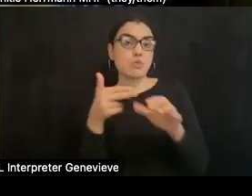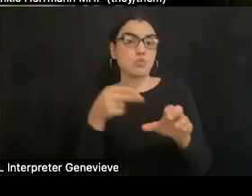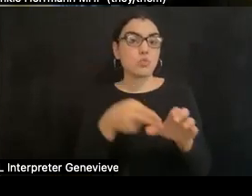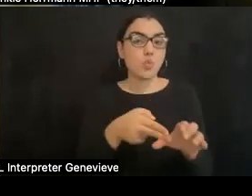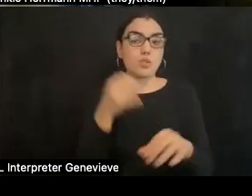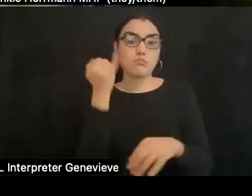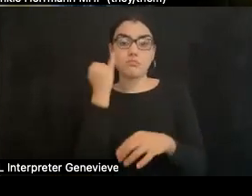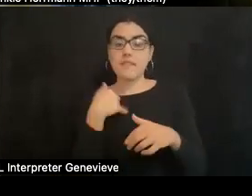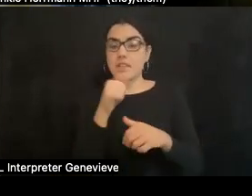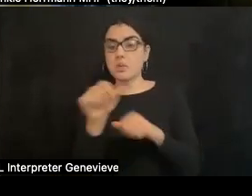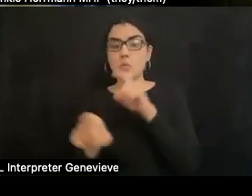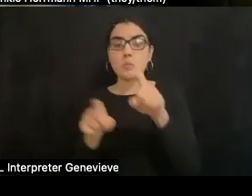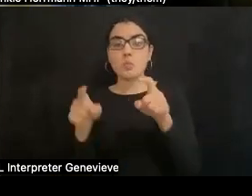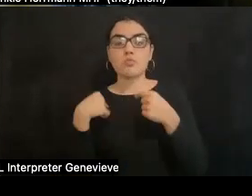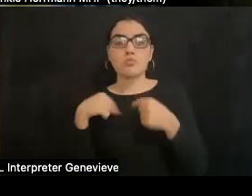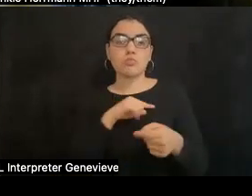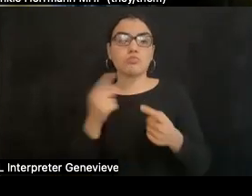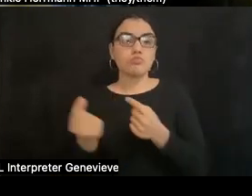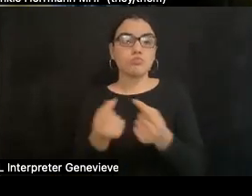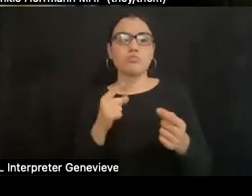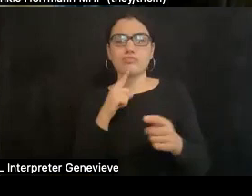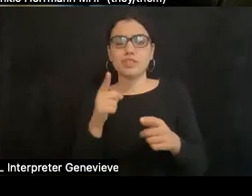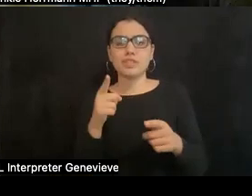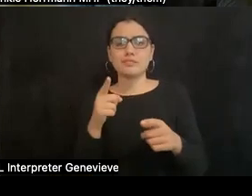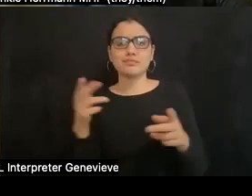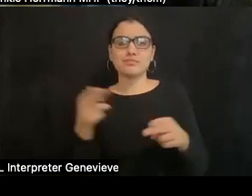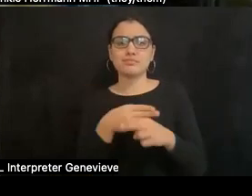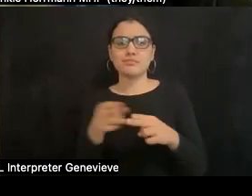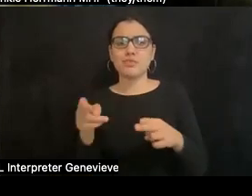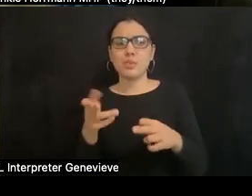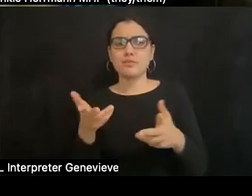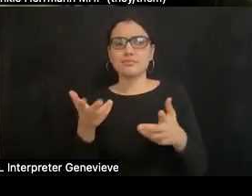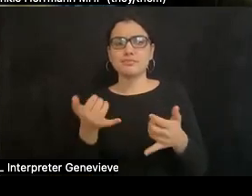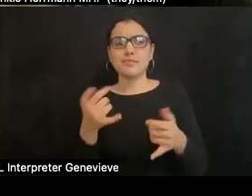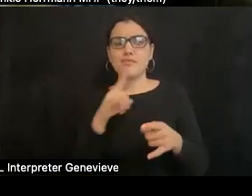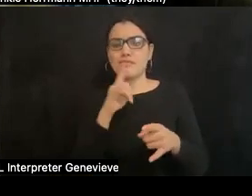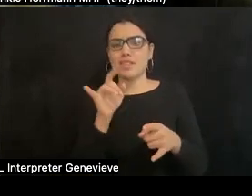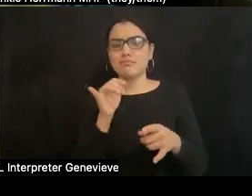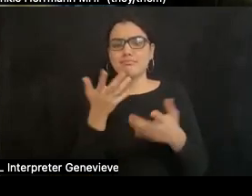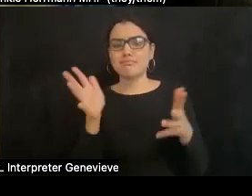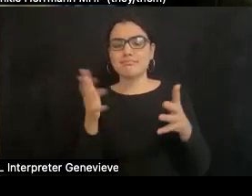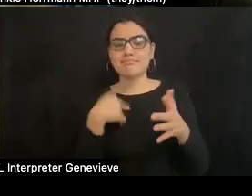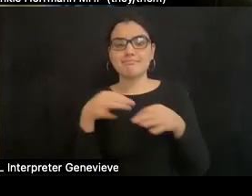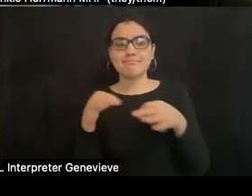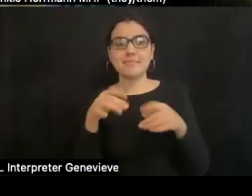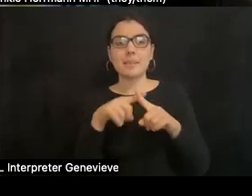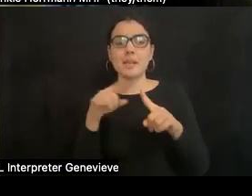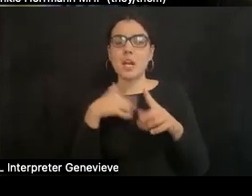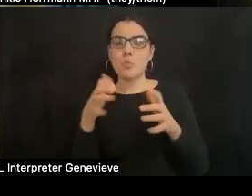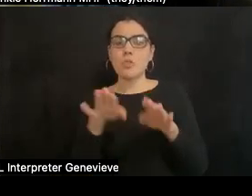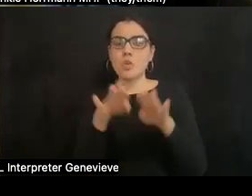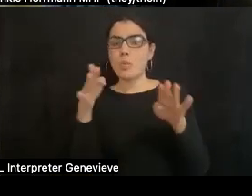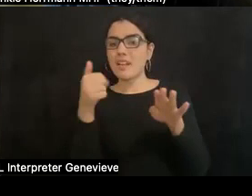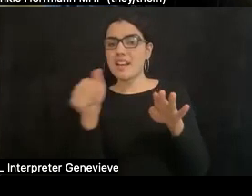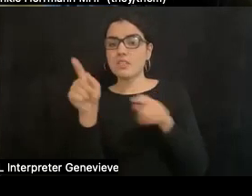about what we do. We have a pretty short, that's kind of like all I had to say about the coalition at this time, but I want to open it back up for any questions